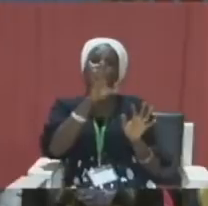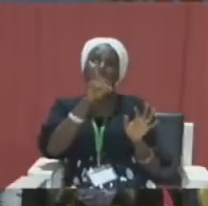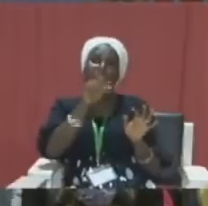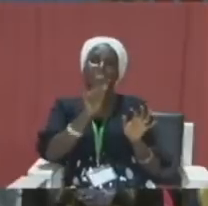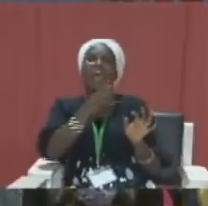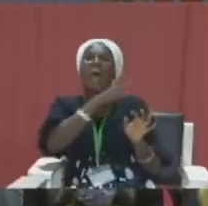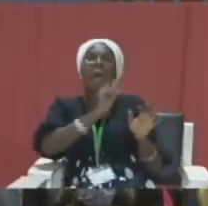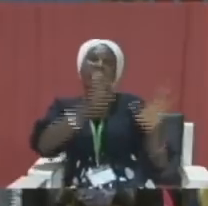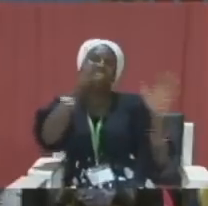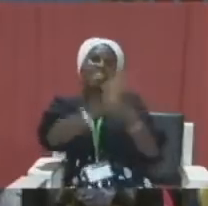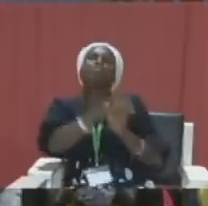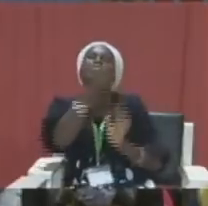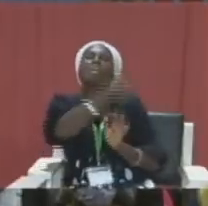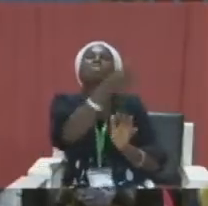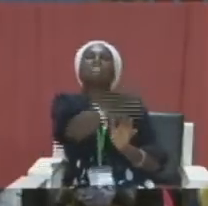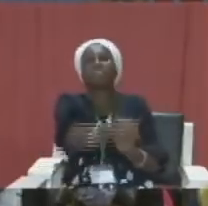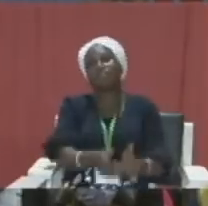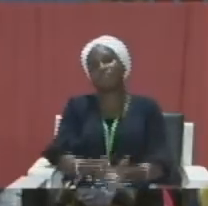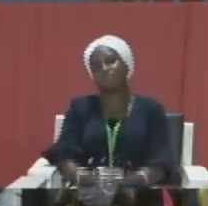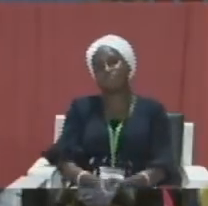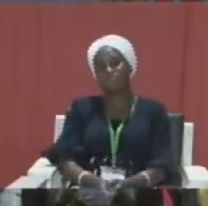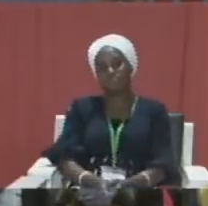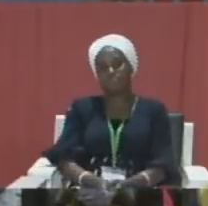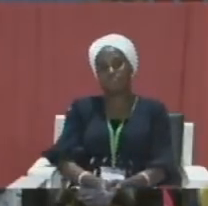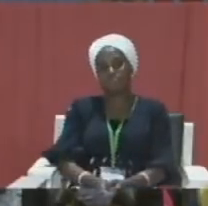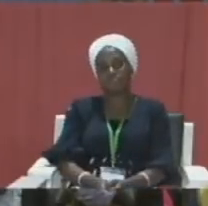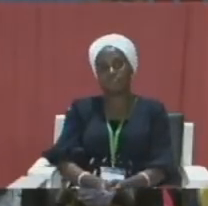himself. Judas